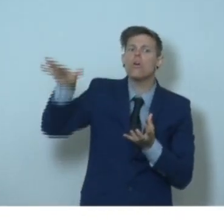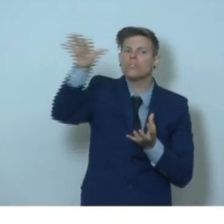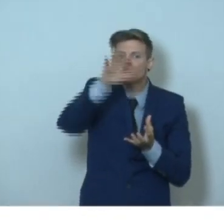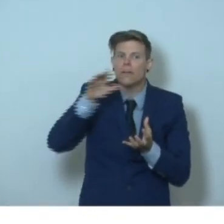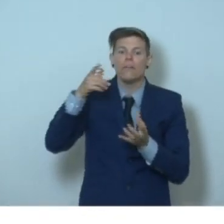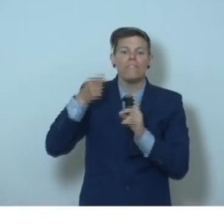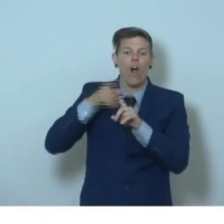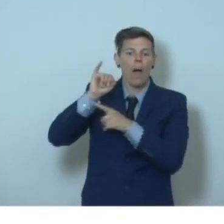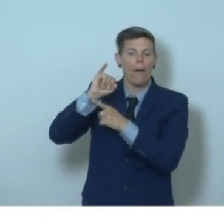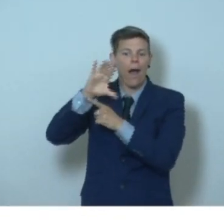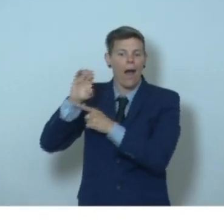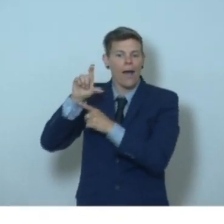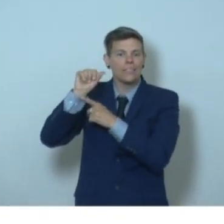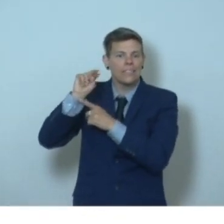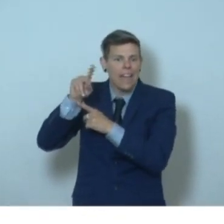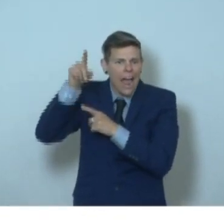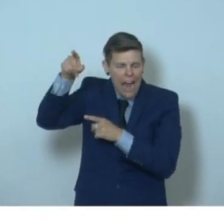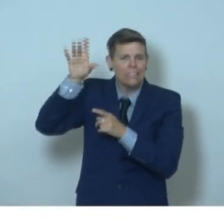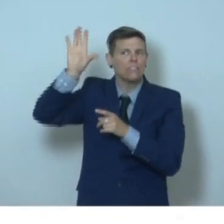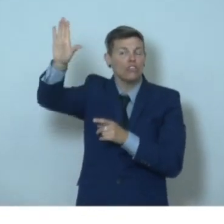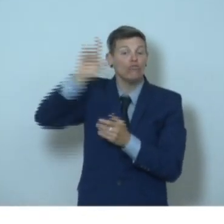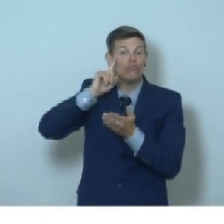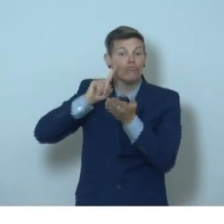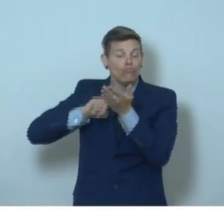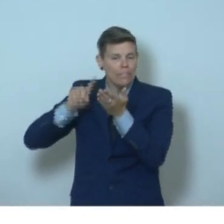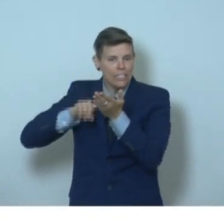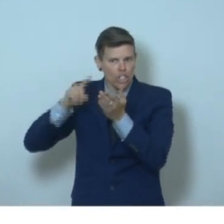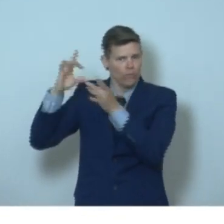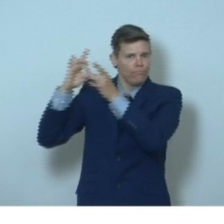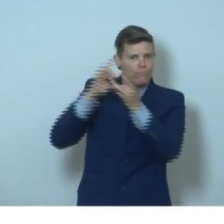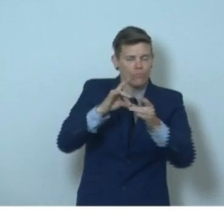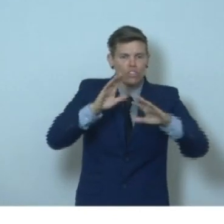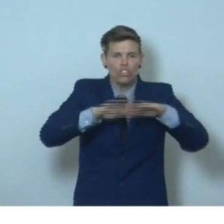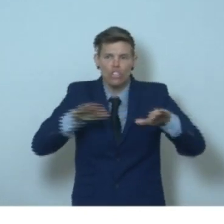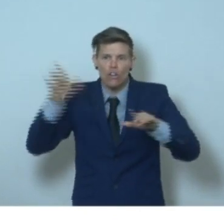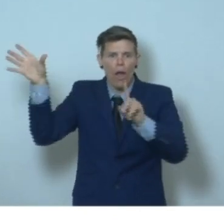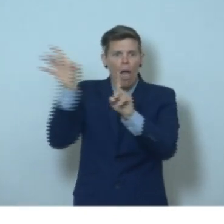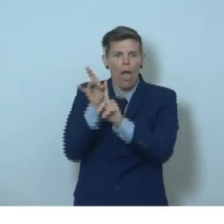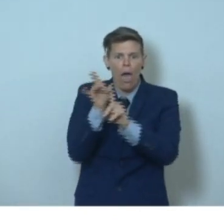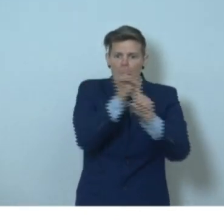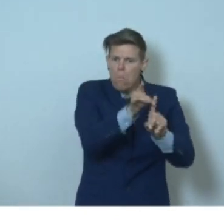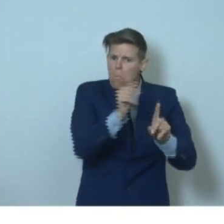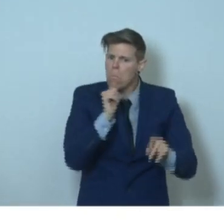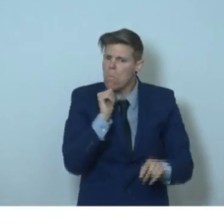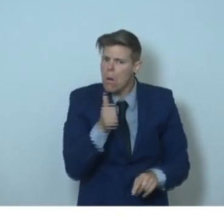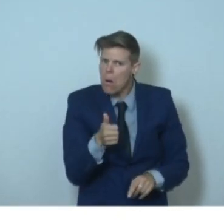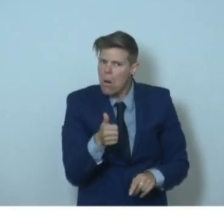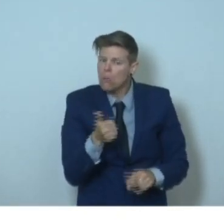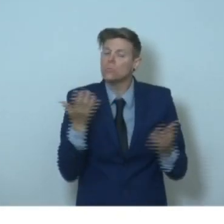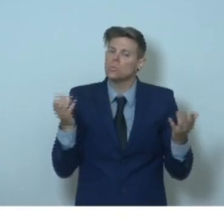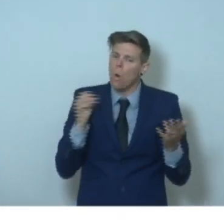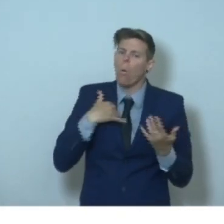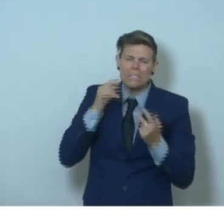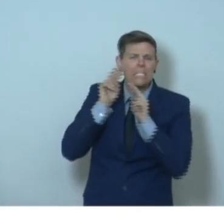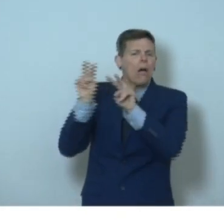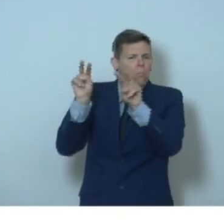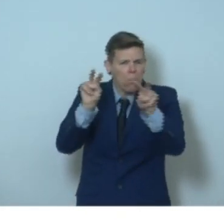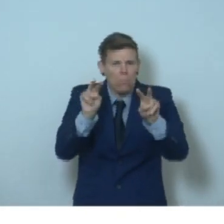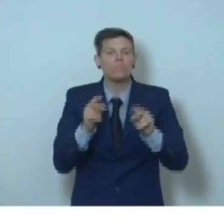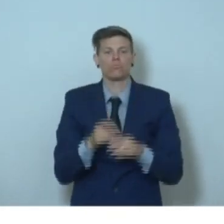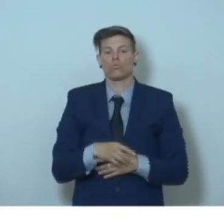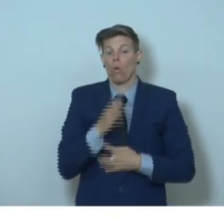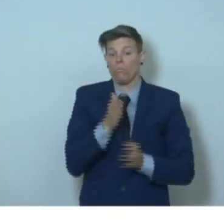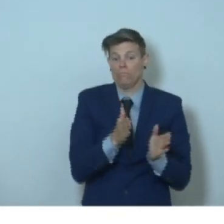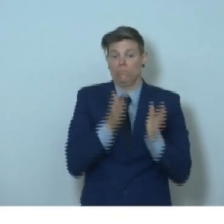that suggests that maybe they aren't carriers, but we need a lot more data. That was very incomplete data. On the right, the green bar